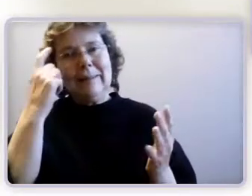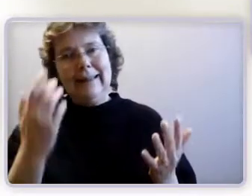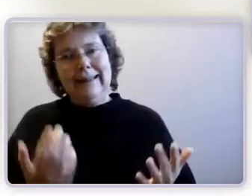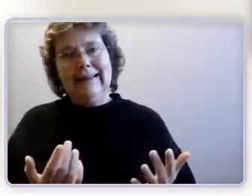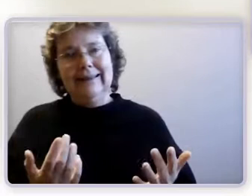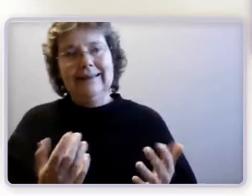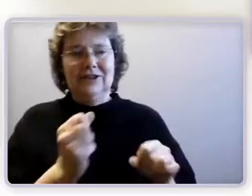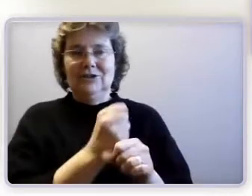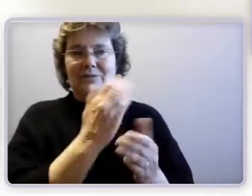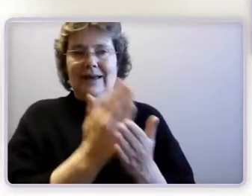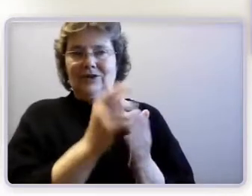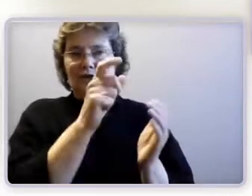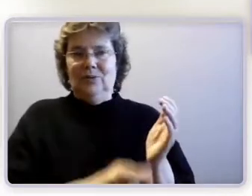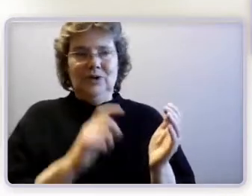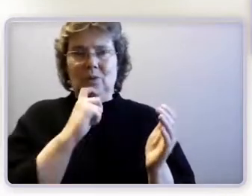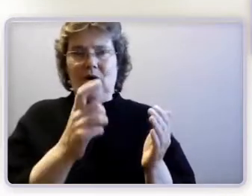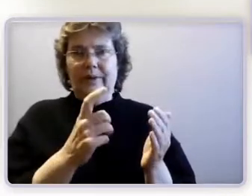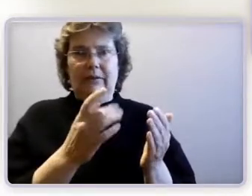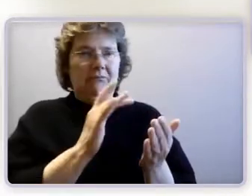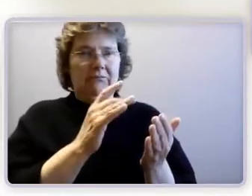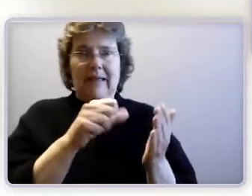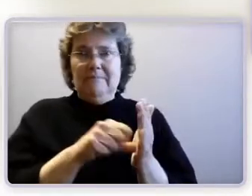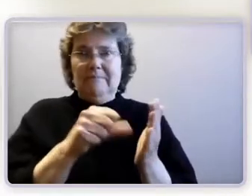isn't going to be destitute or going to run